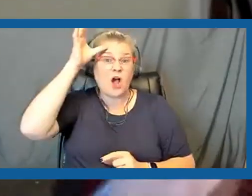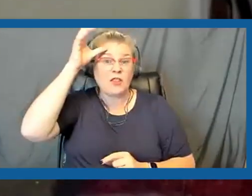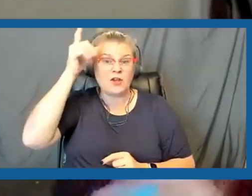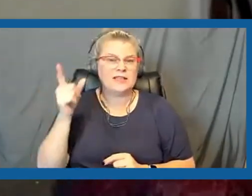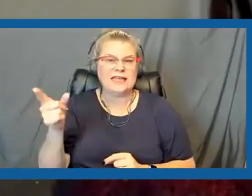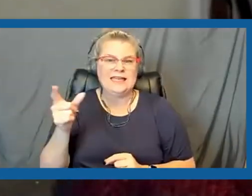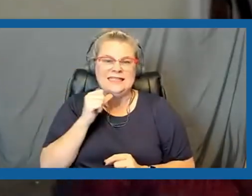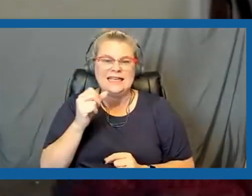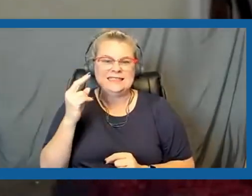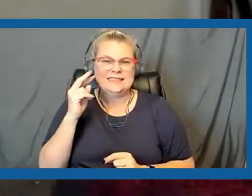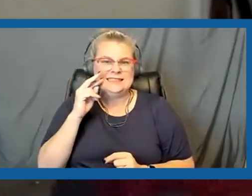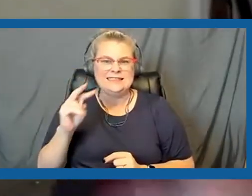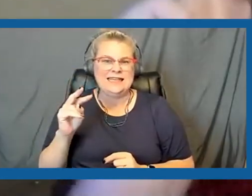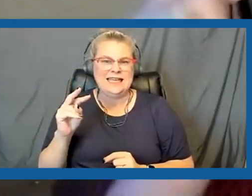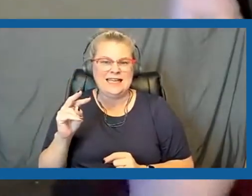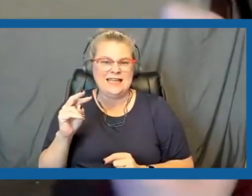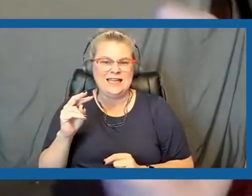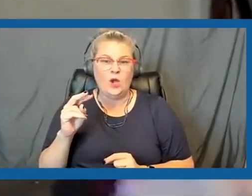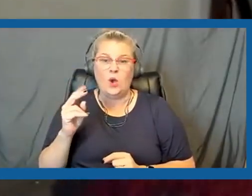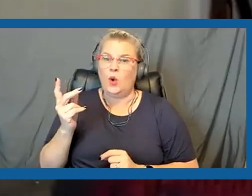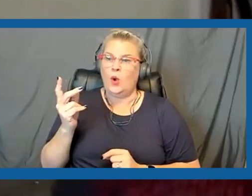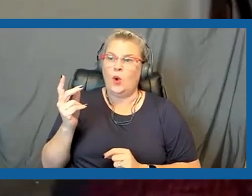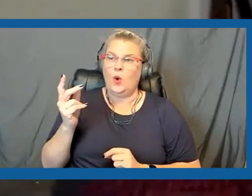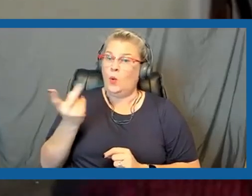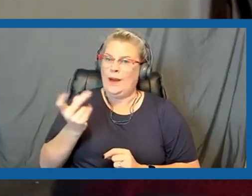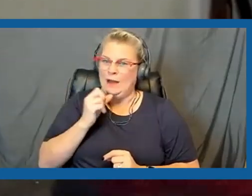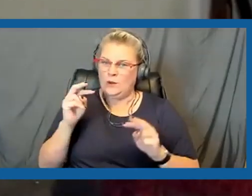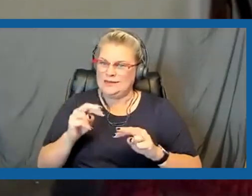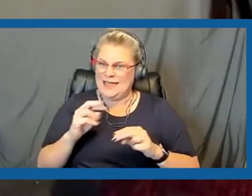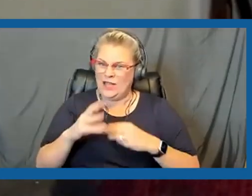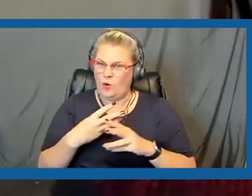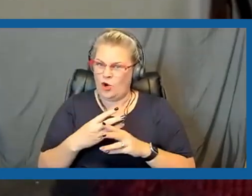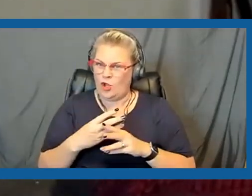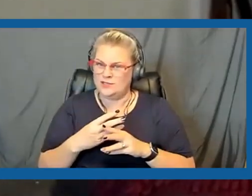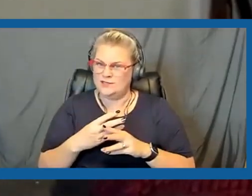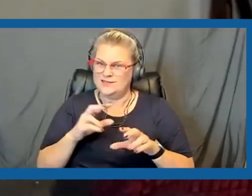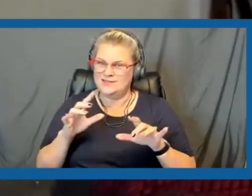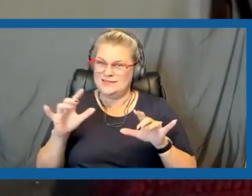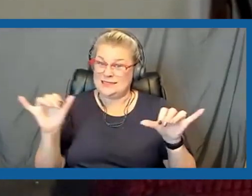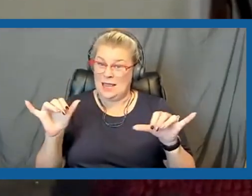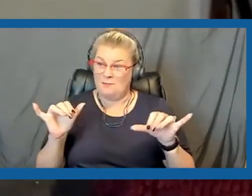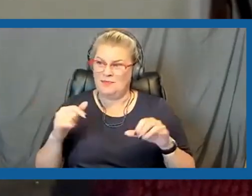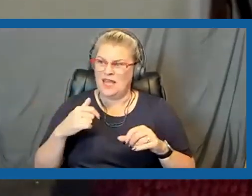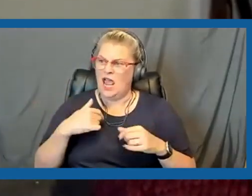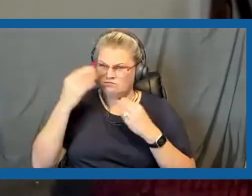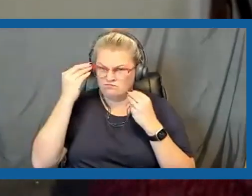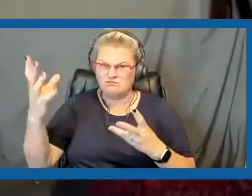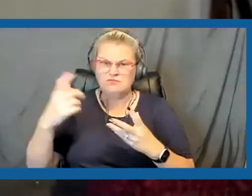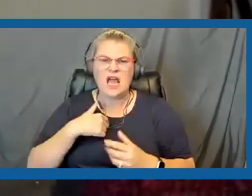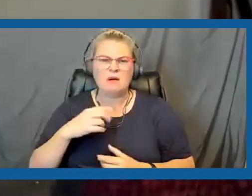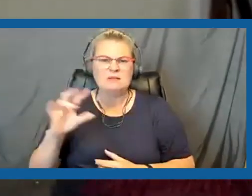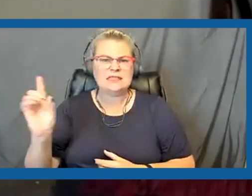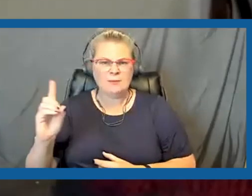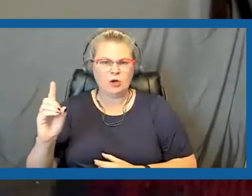the world at many times in the same view that I do, that I was a Democrat. And I must have been about, I don't know, 7 or 8 years